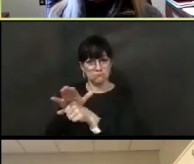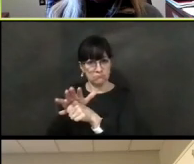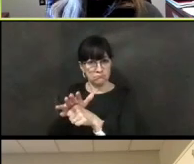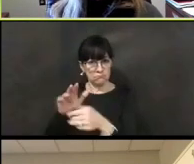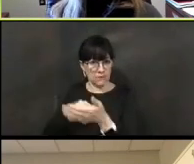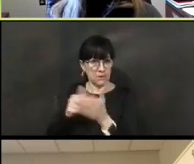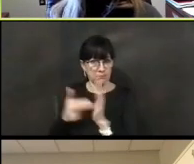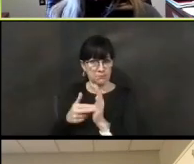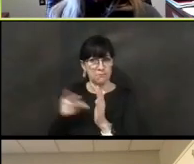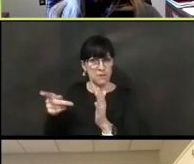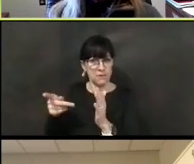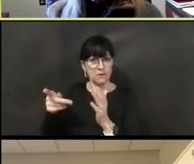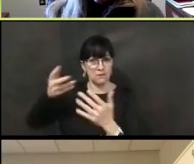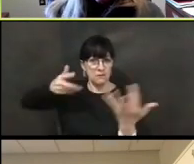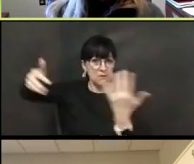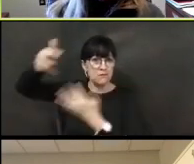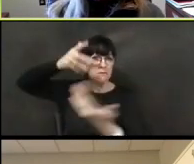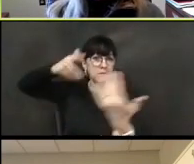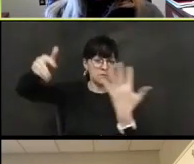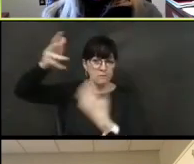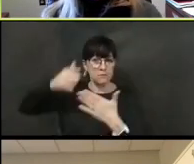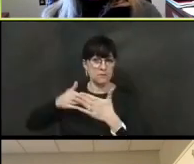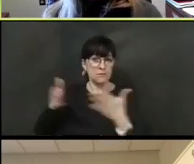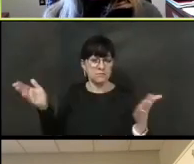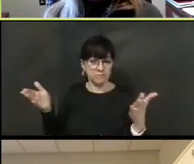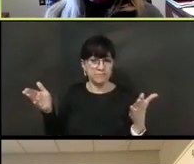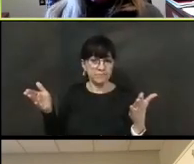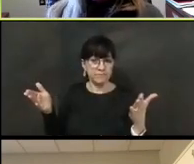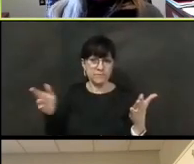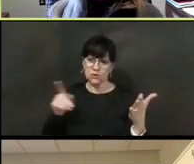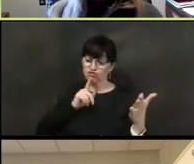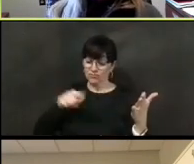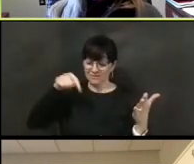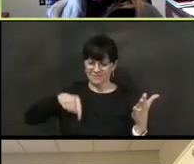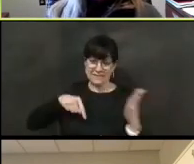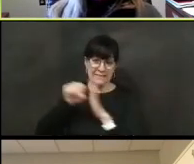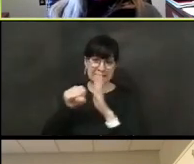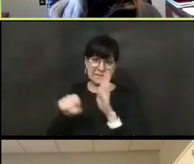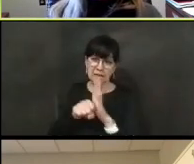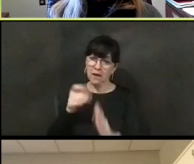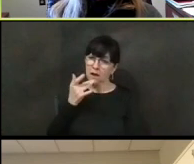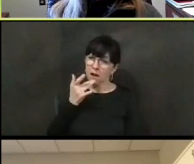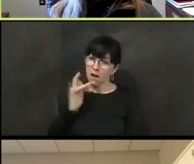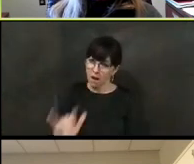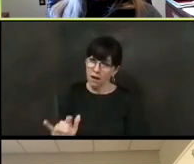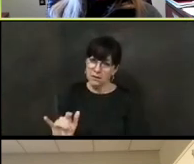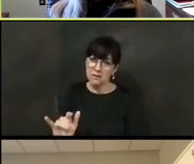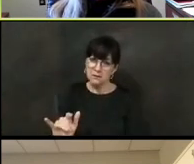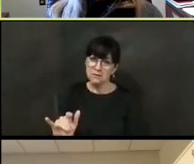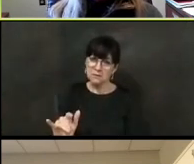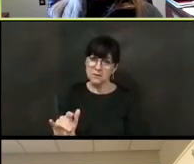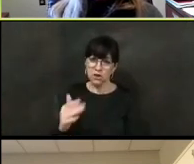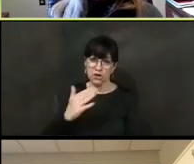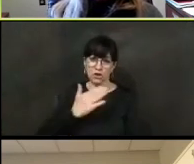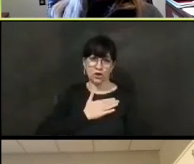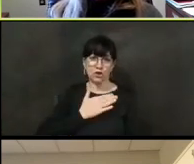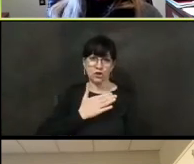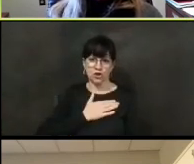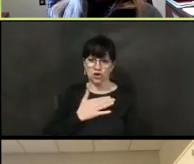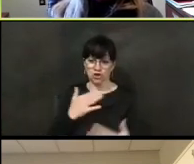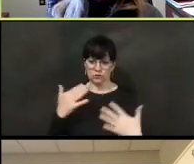already had the infection. We are so lucky in our state that we have such a great healthcare